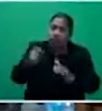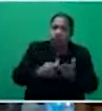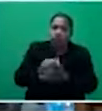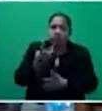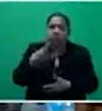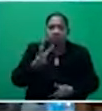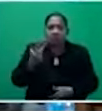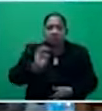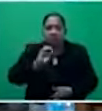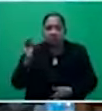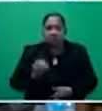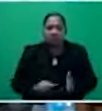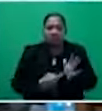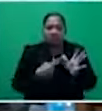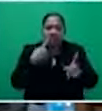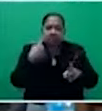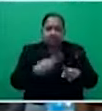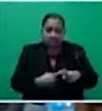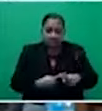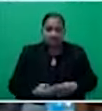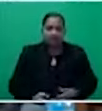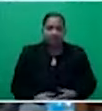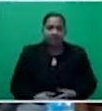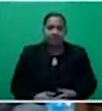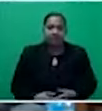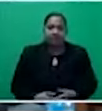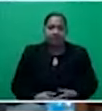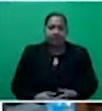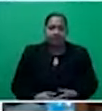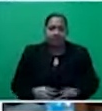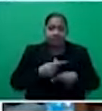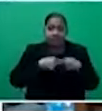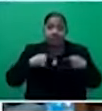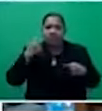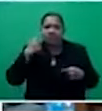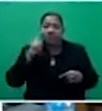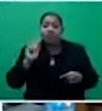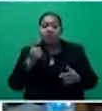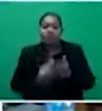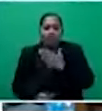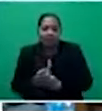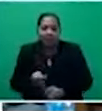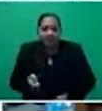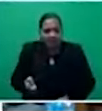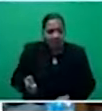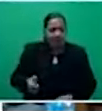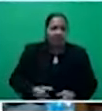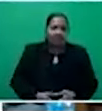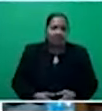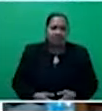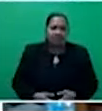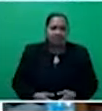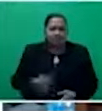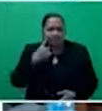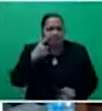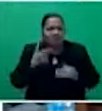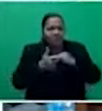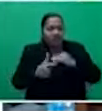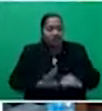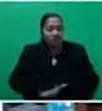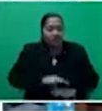tax. And let's see what will happen after that. Let's see the level of confidence in